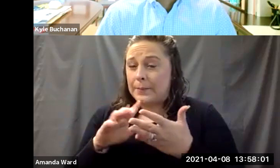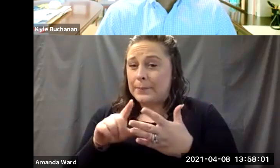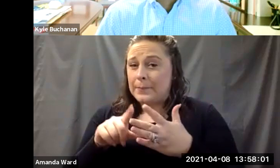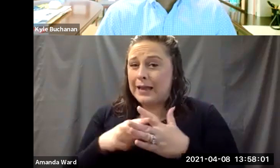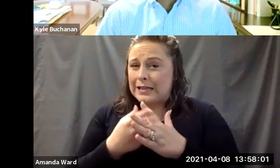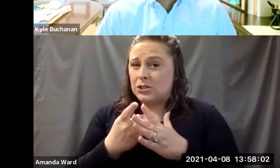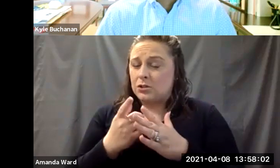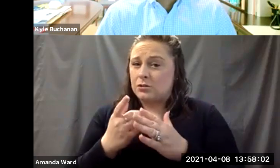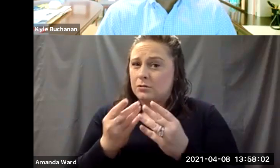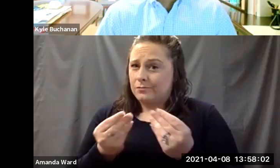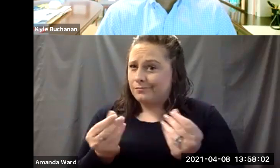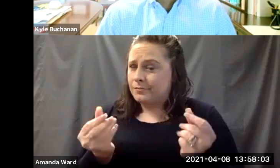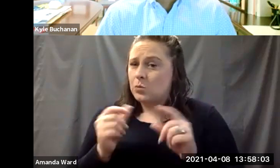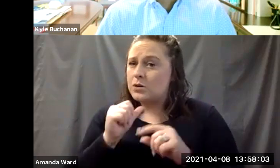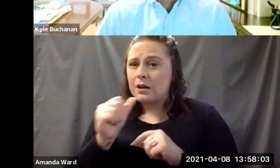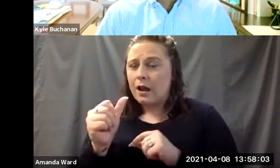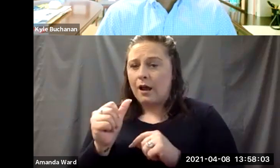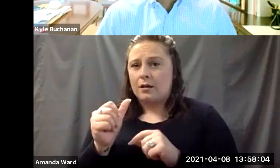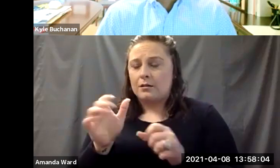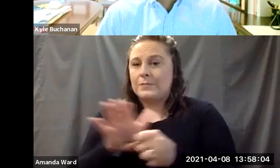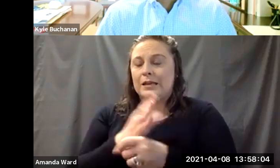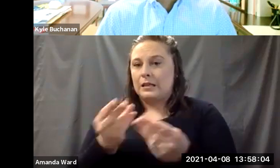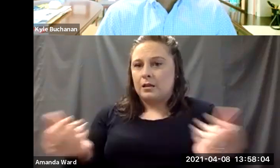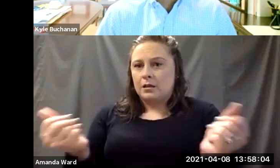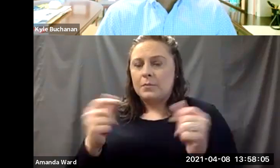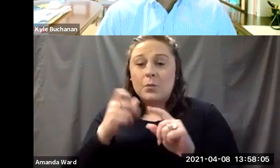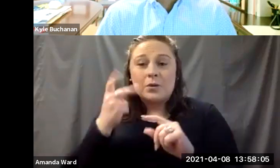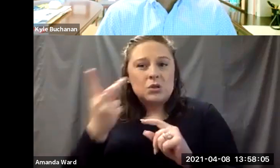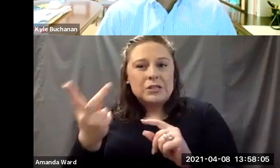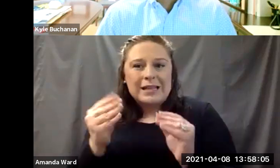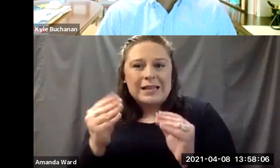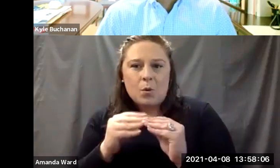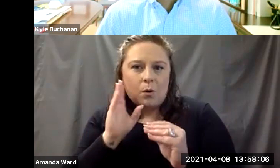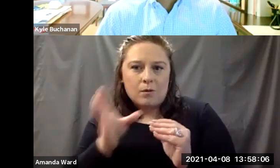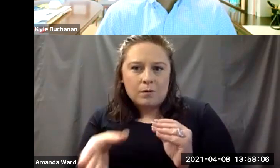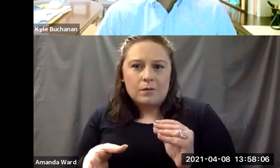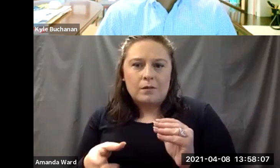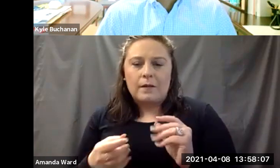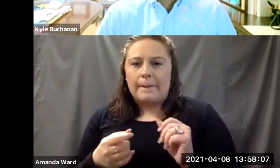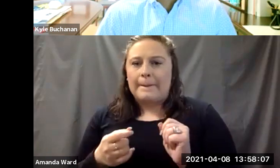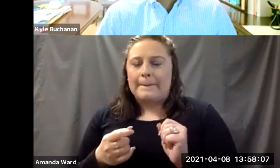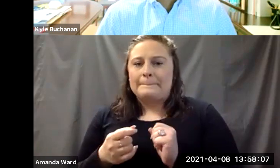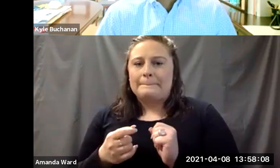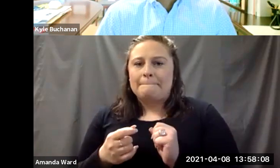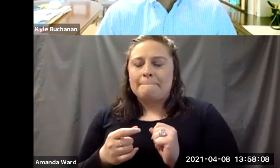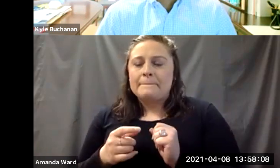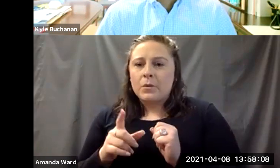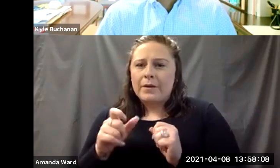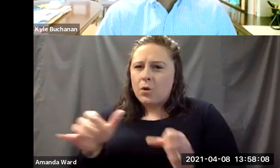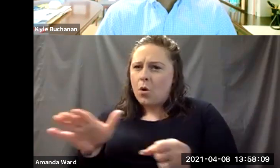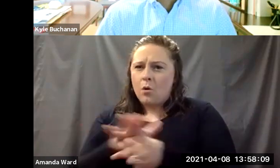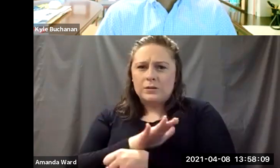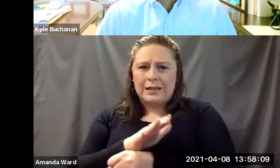certainly not out of the woods yet, but I think we're going to see more of those things. We've got a whole set of